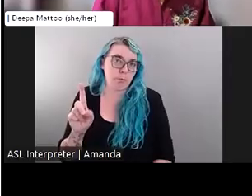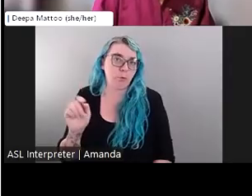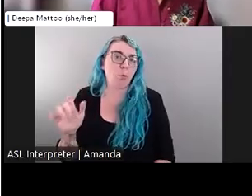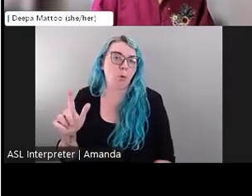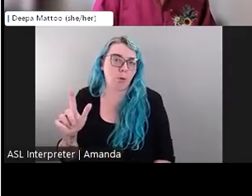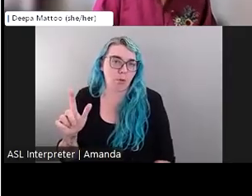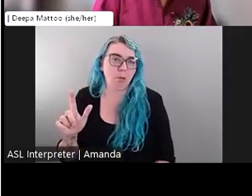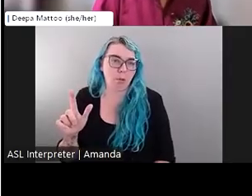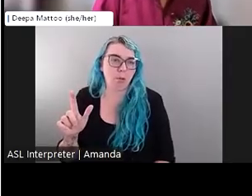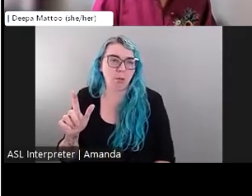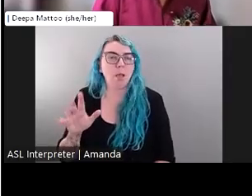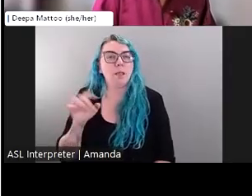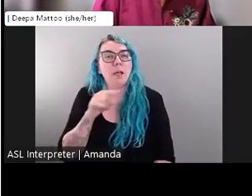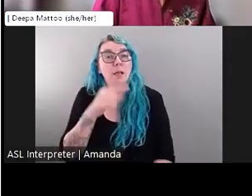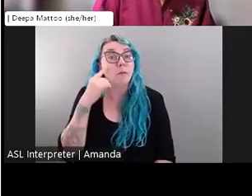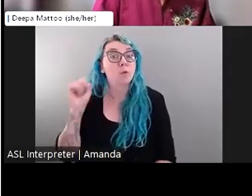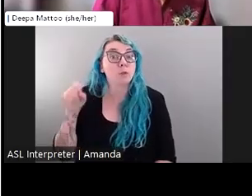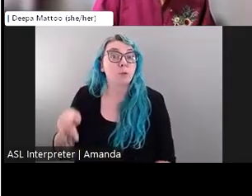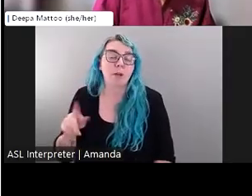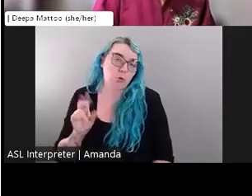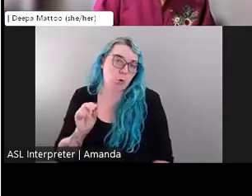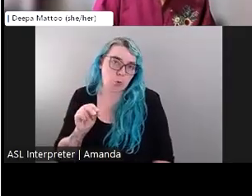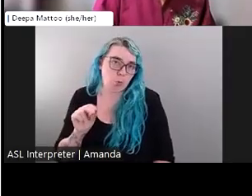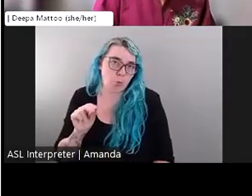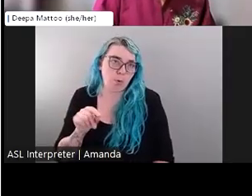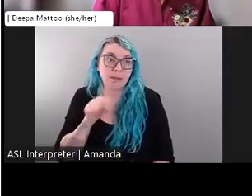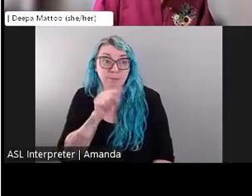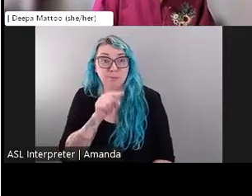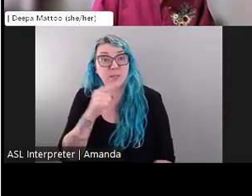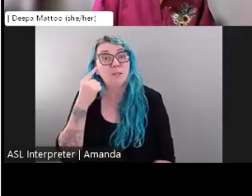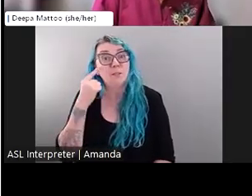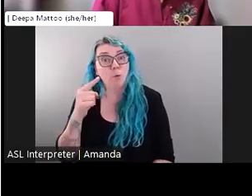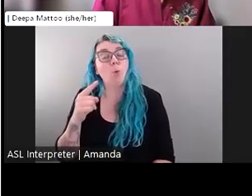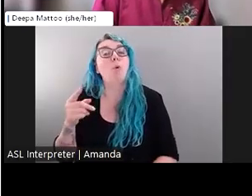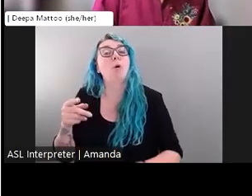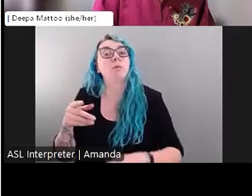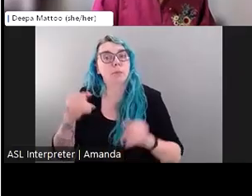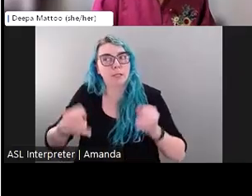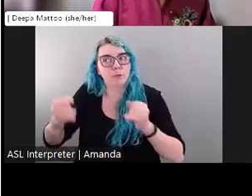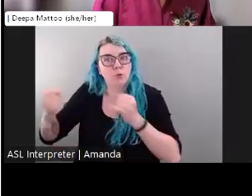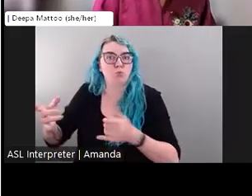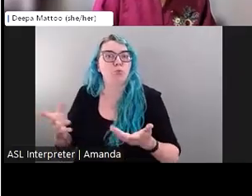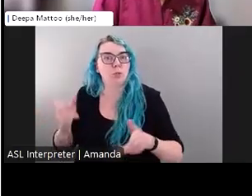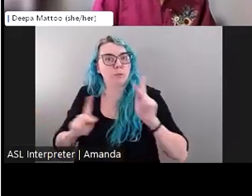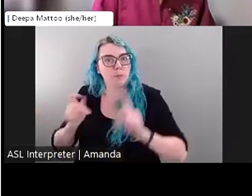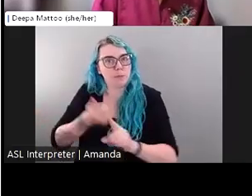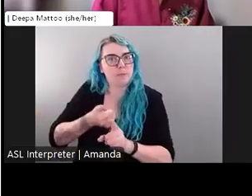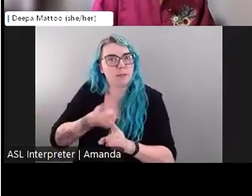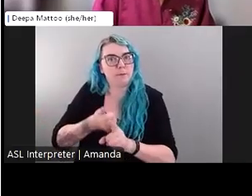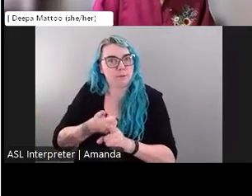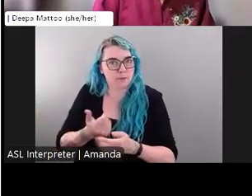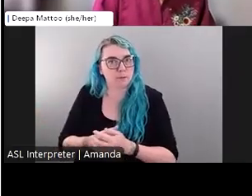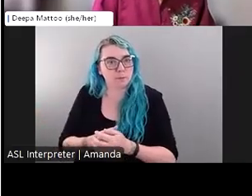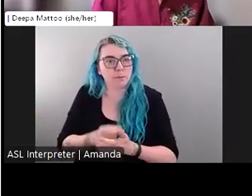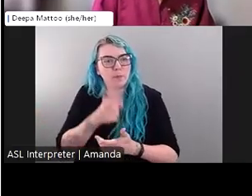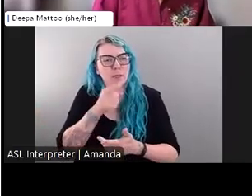space which is not for service providers. It's a space for survivors themselves. There are 3